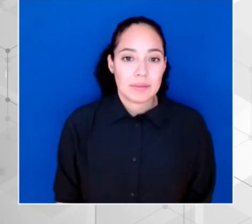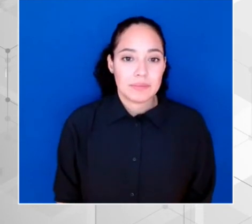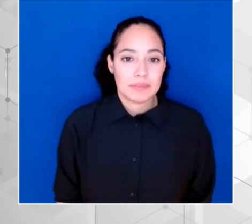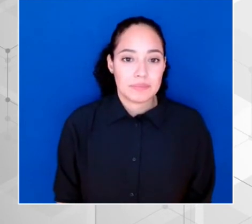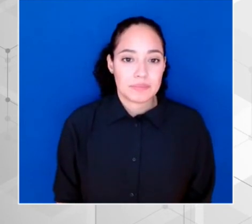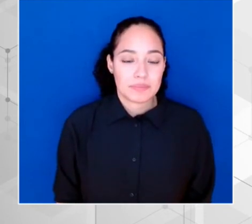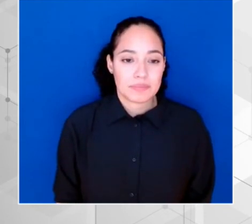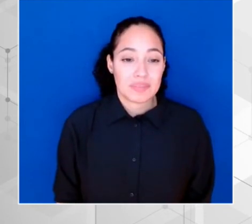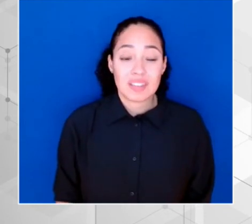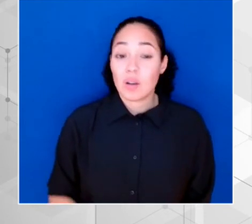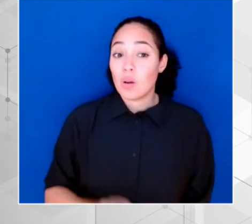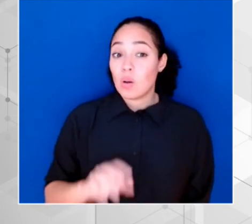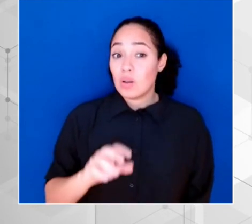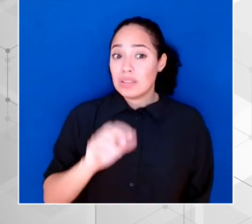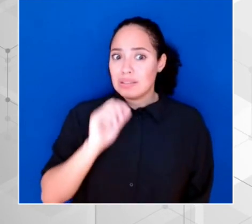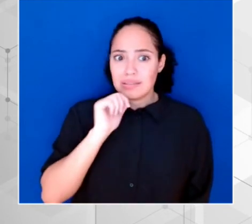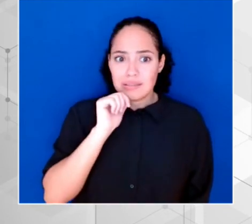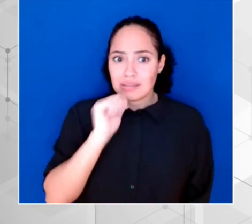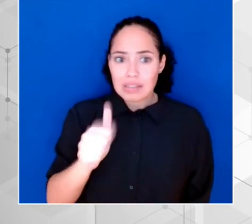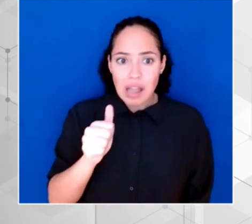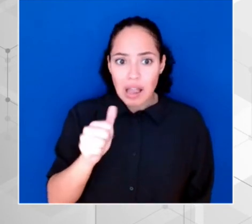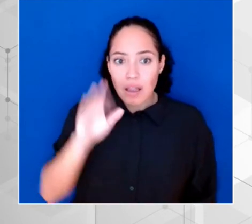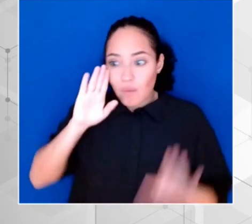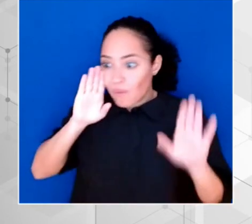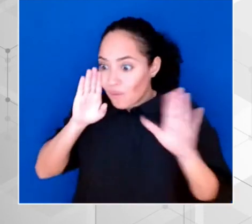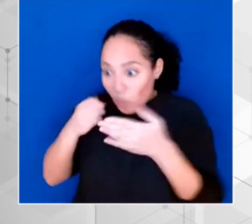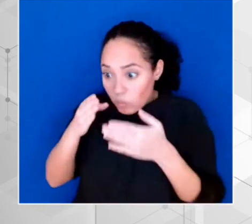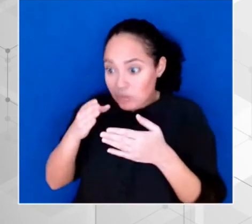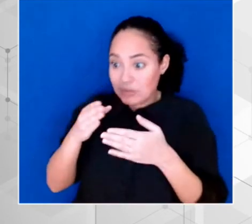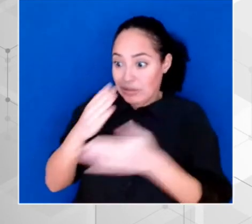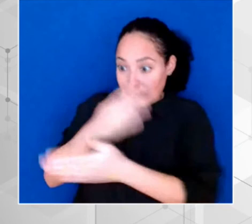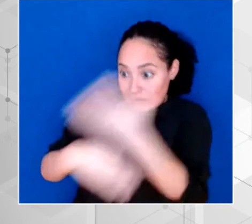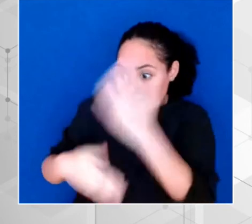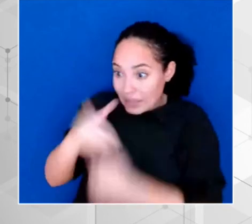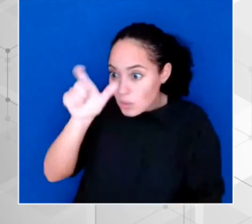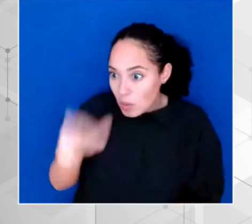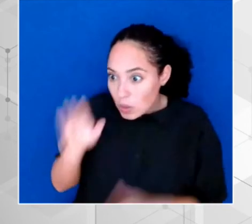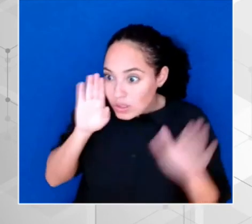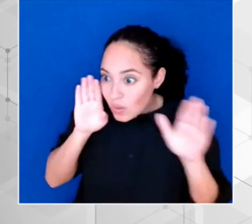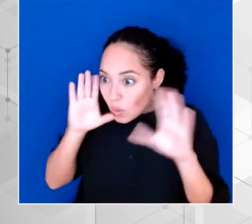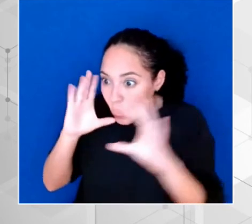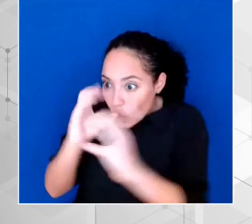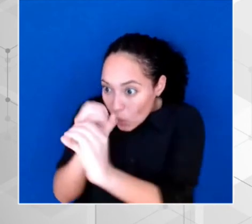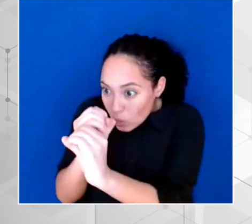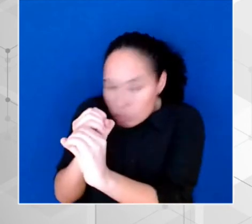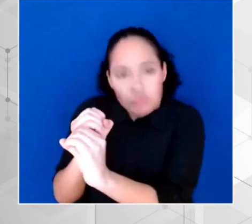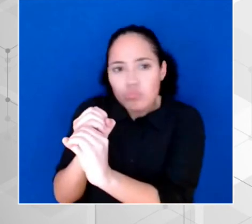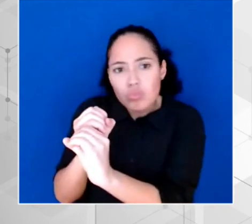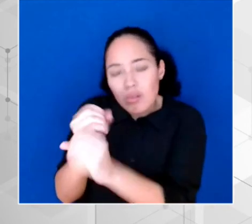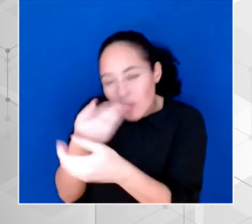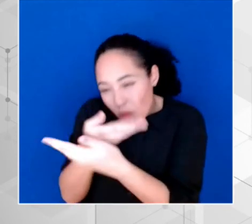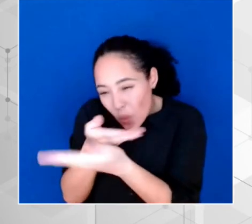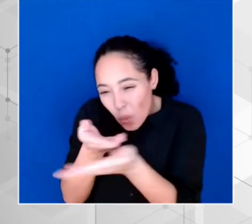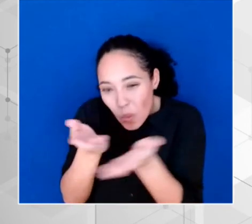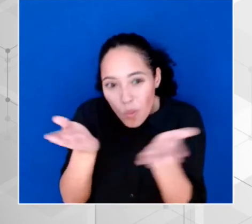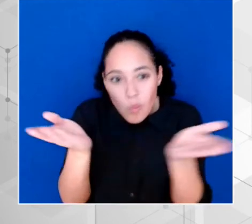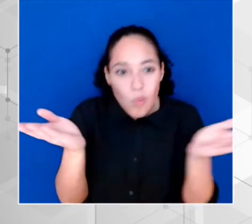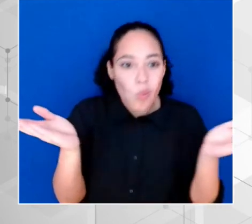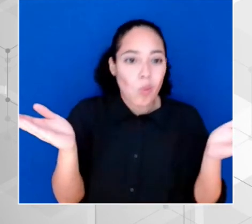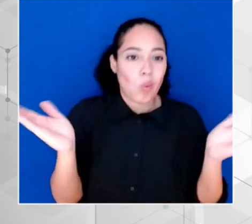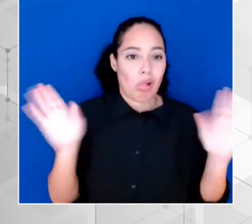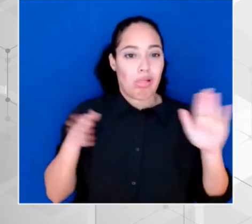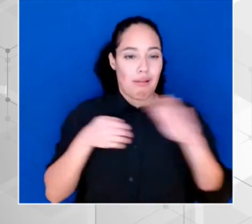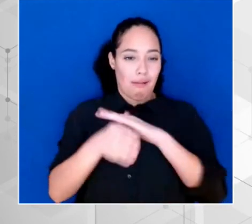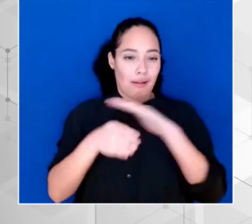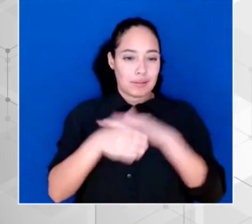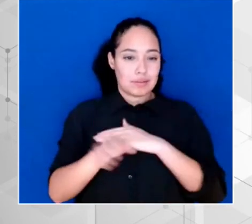about everyone being able to access your website. We already seen at the beginning and as well in Megan's presentation